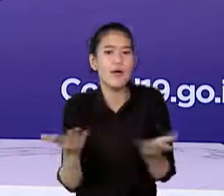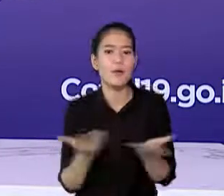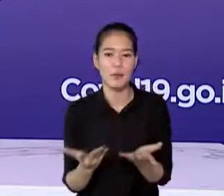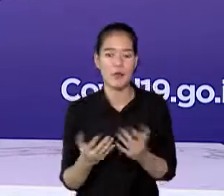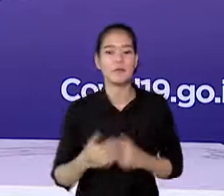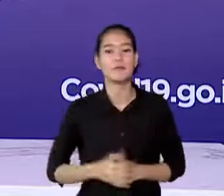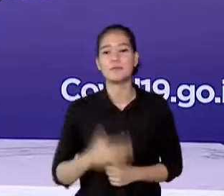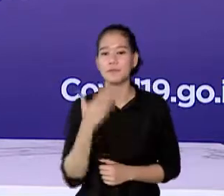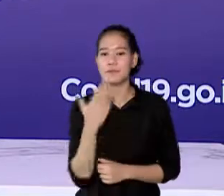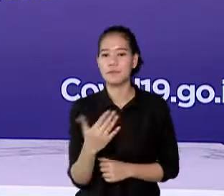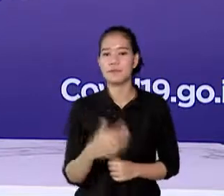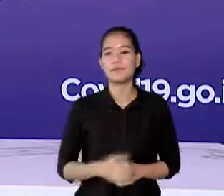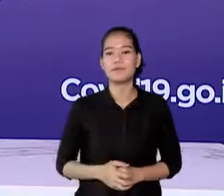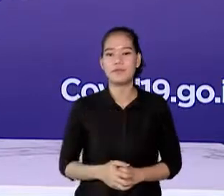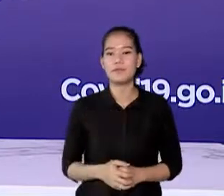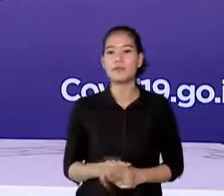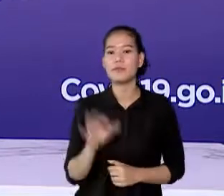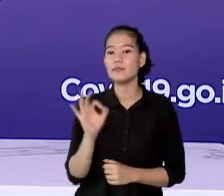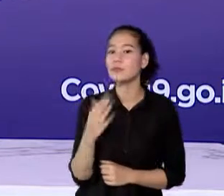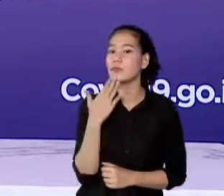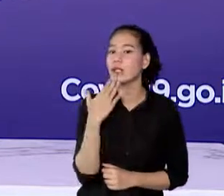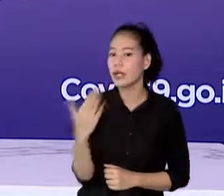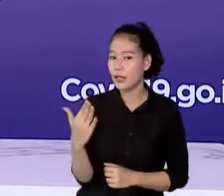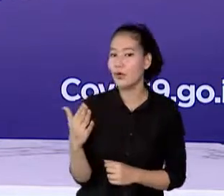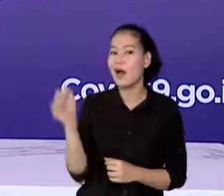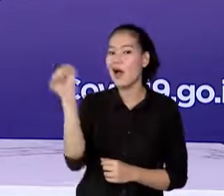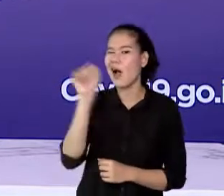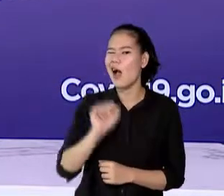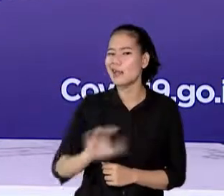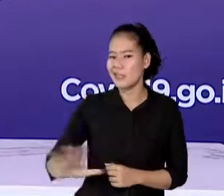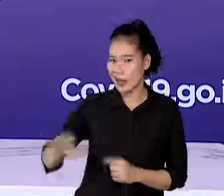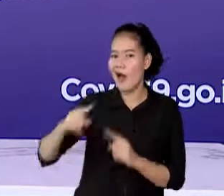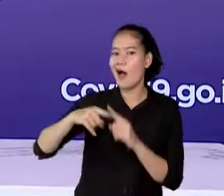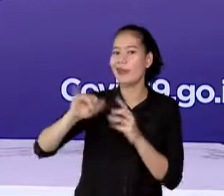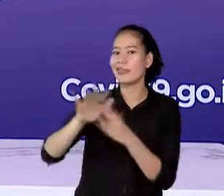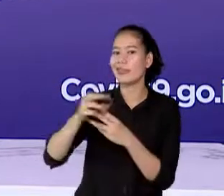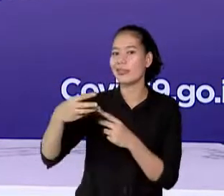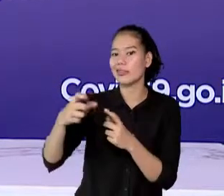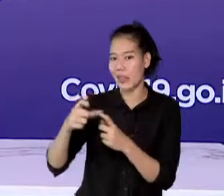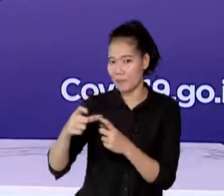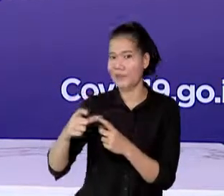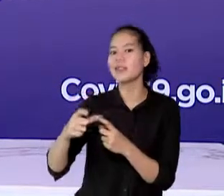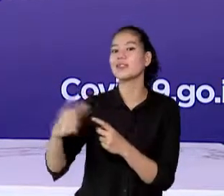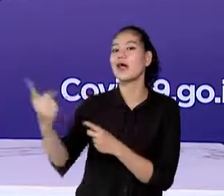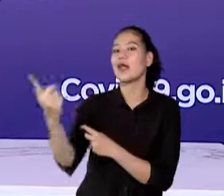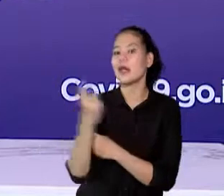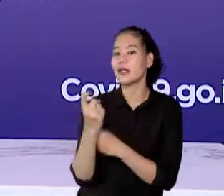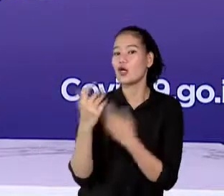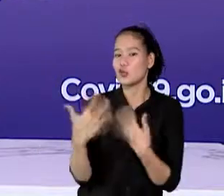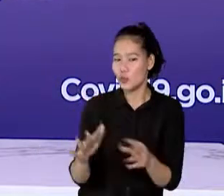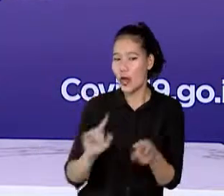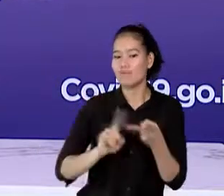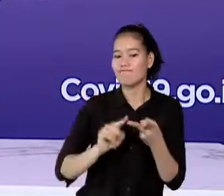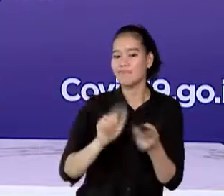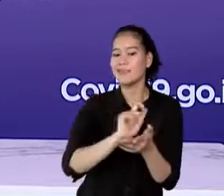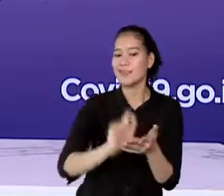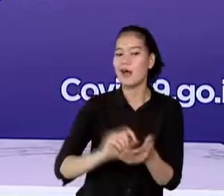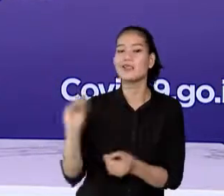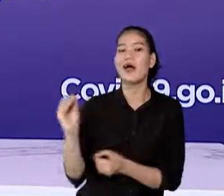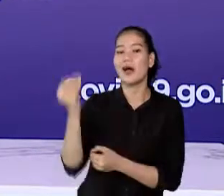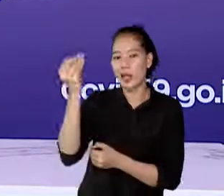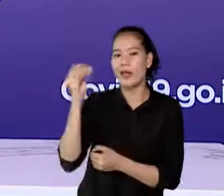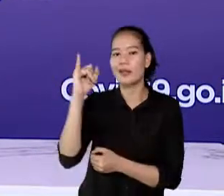Thank you. Okay, thank you, Asia Times, and also Jakarta Intercultural School.